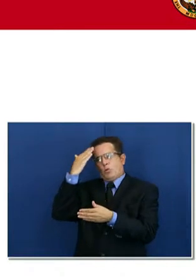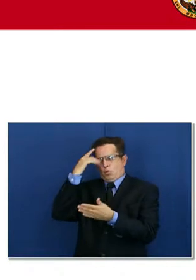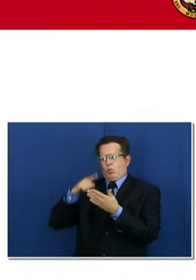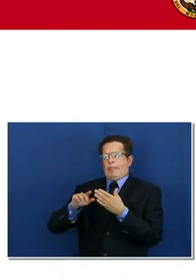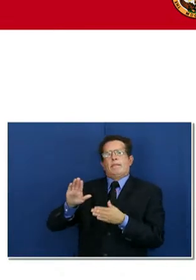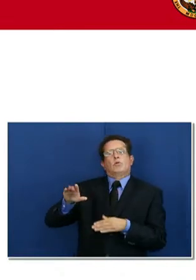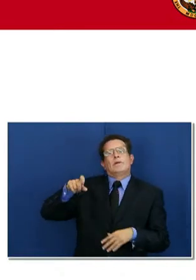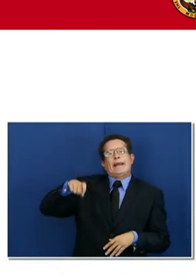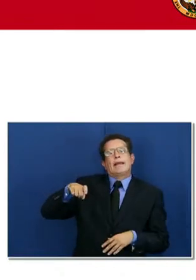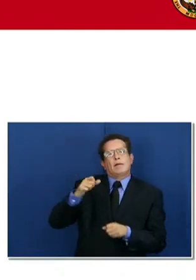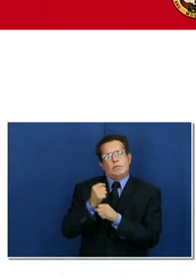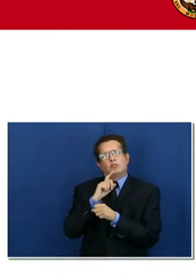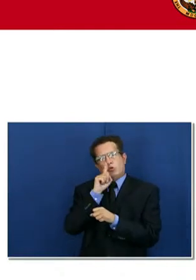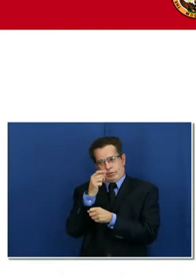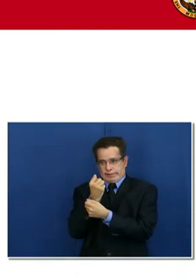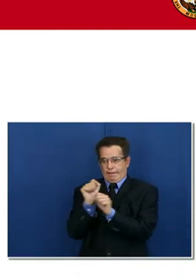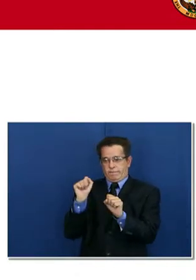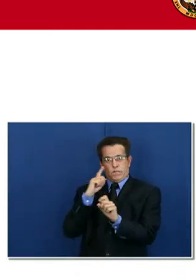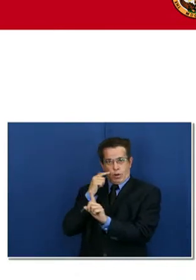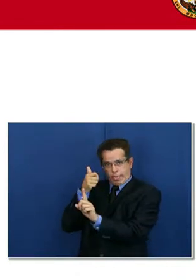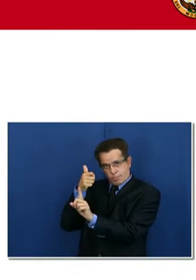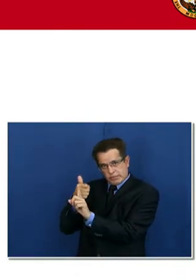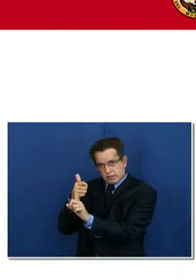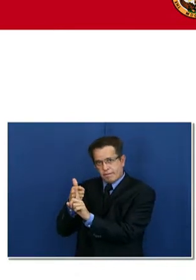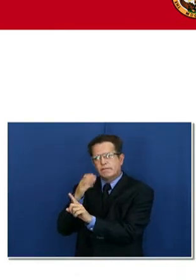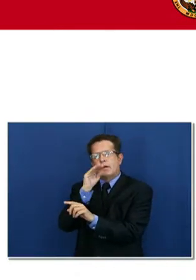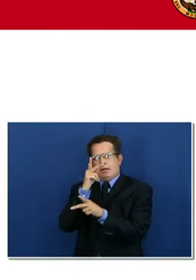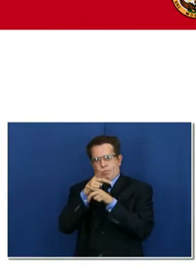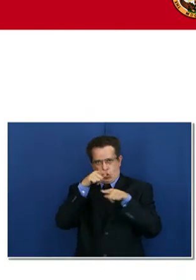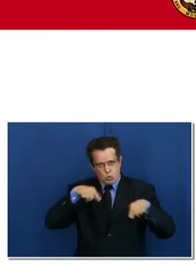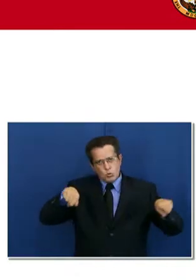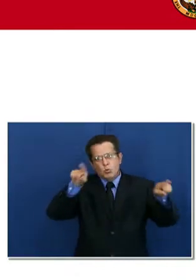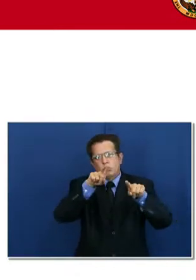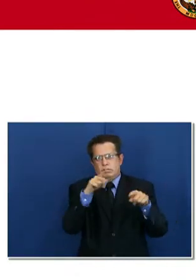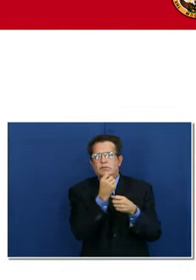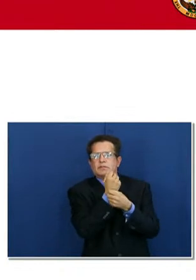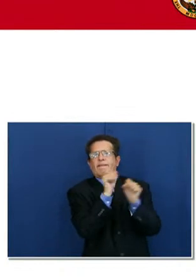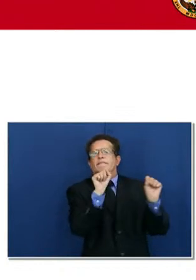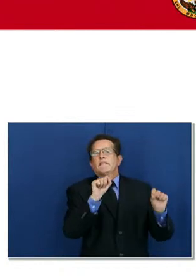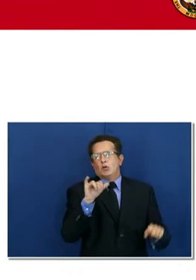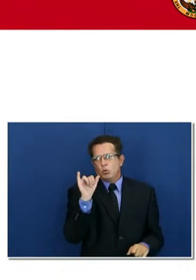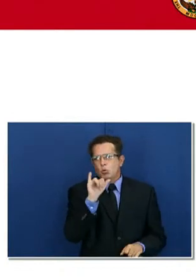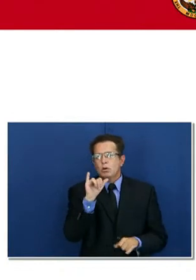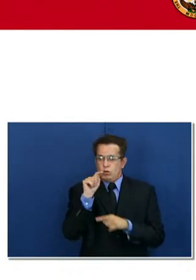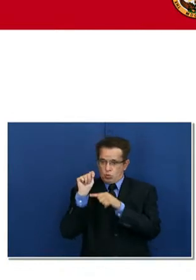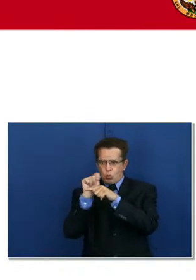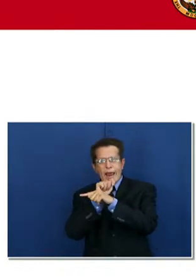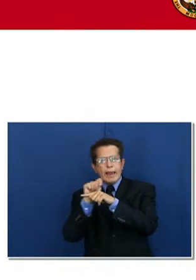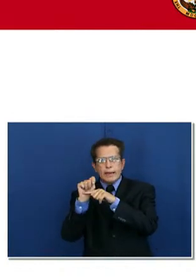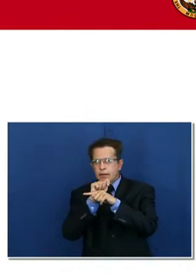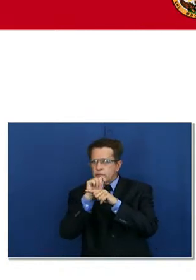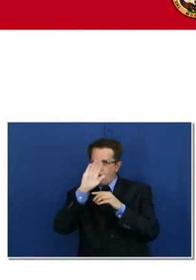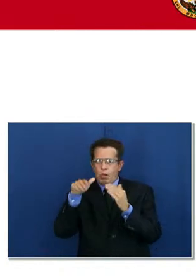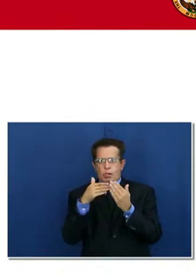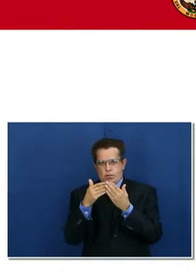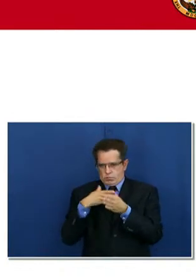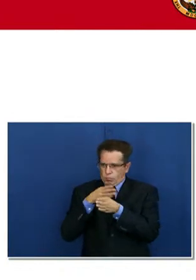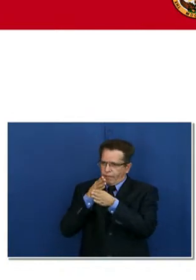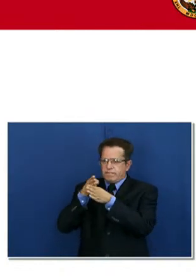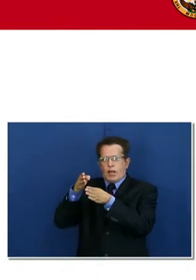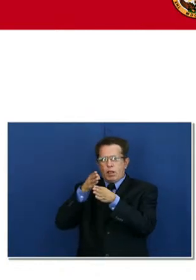do to ensure the health and safety of themselves as well as for voters. That includes the training and a module, all specially